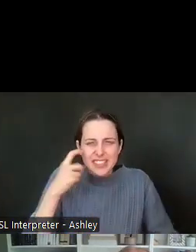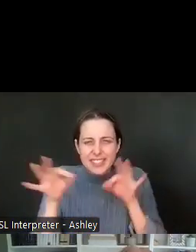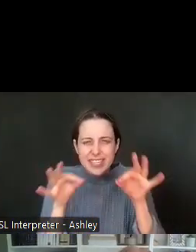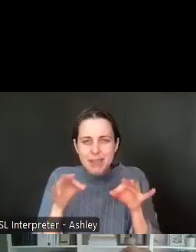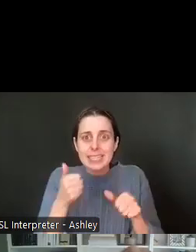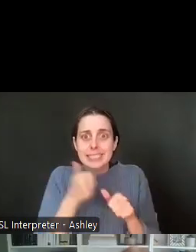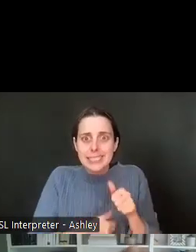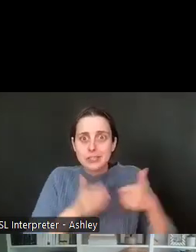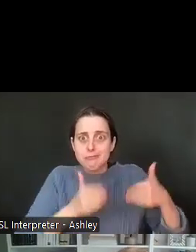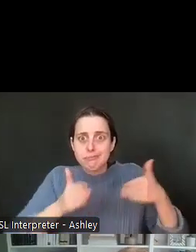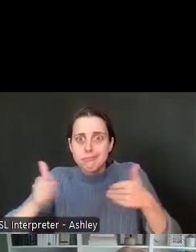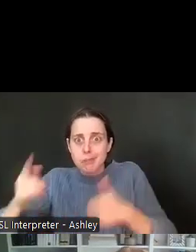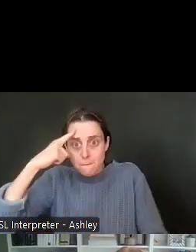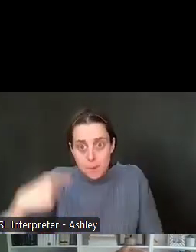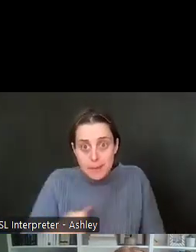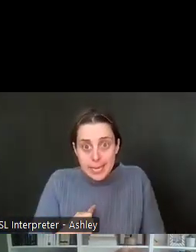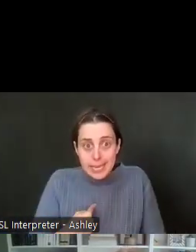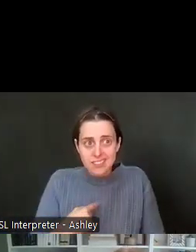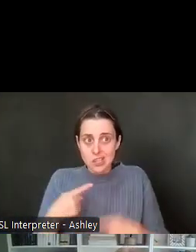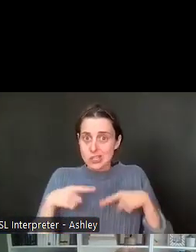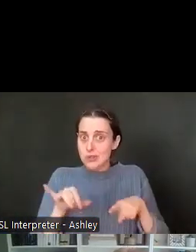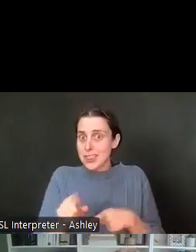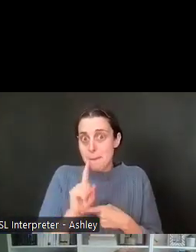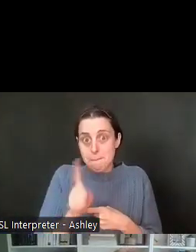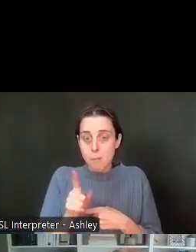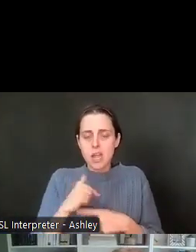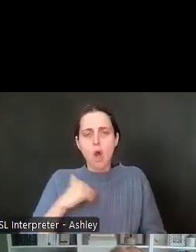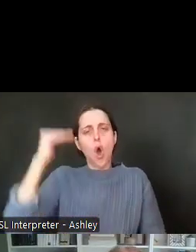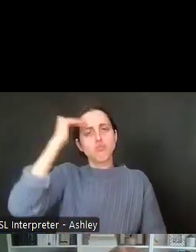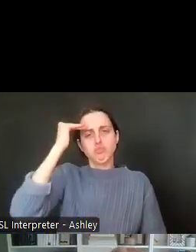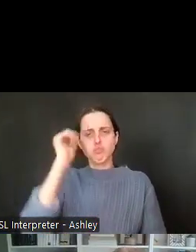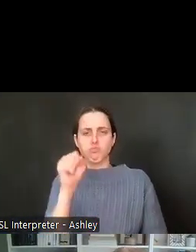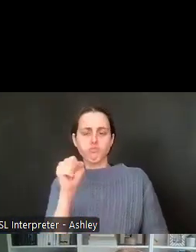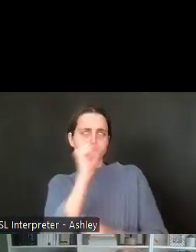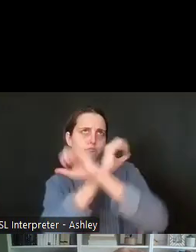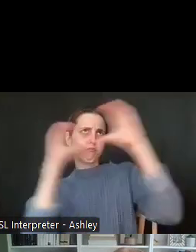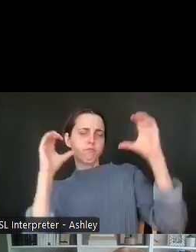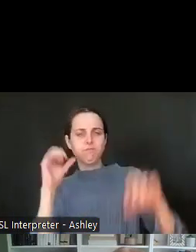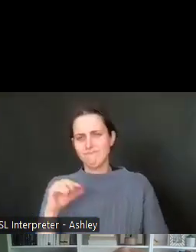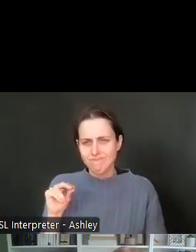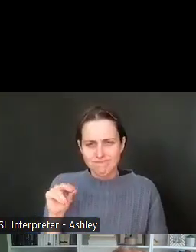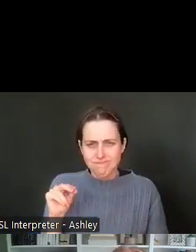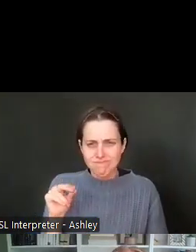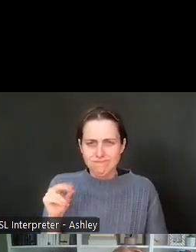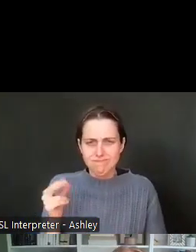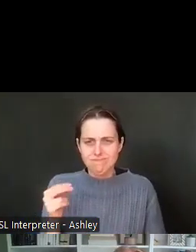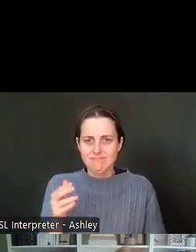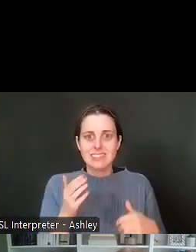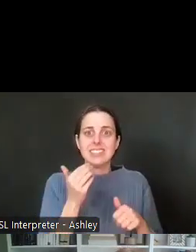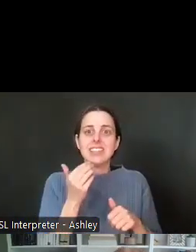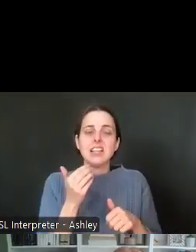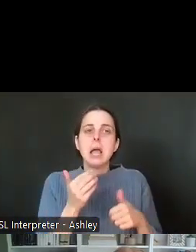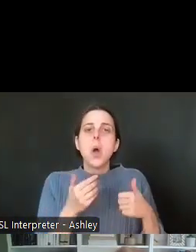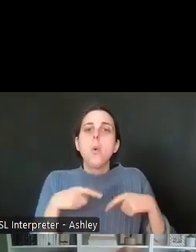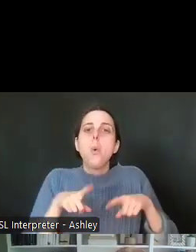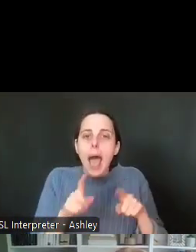I don't know if in that exact moment I could have articulated exactly what it meant for me, but it got clearer